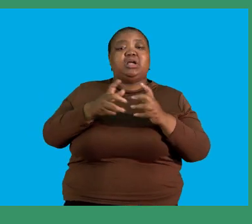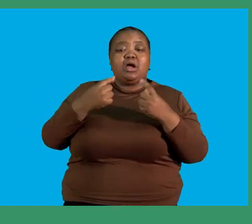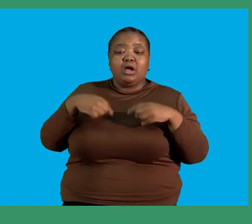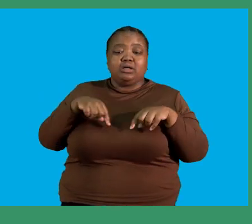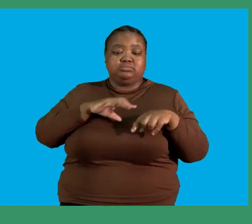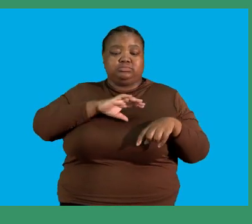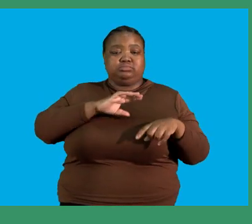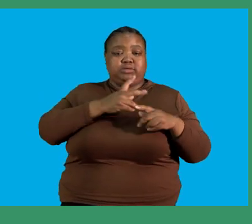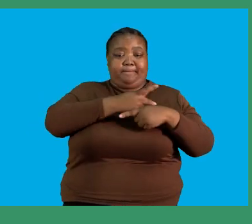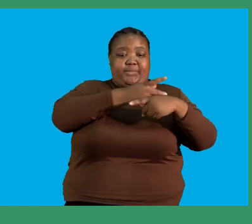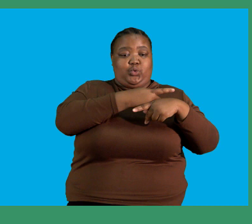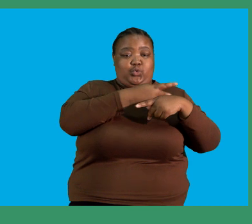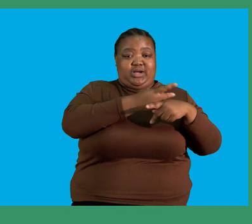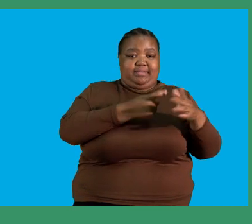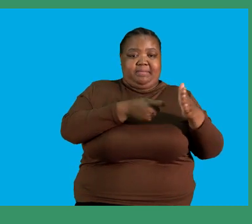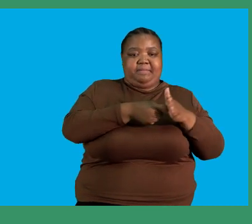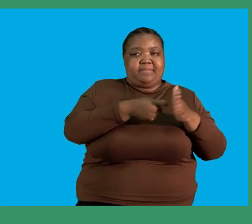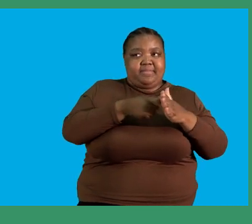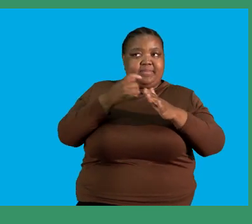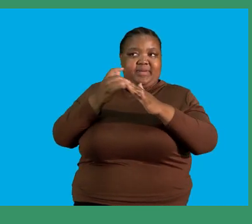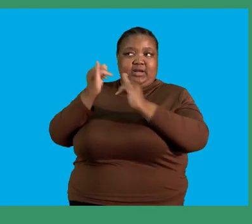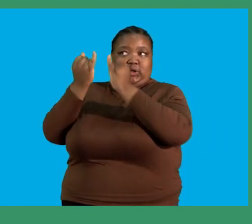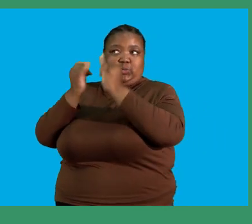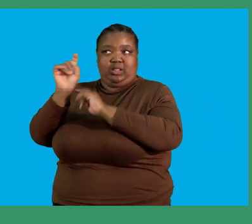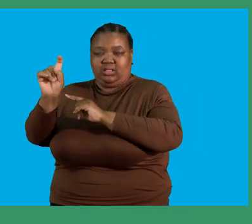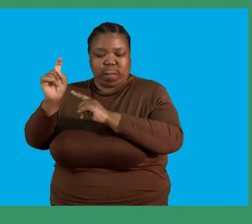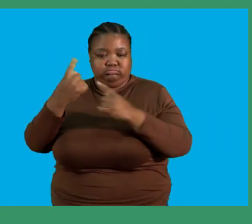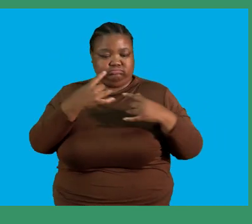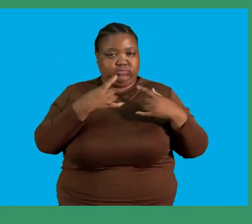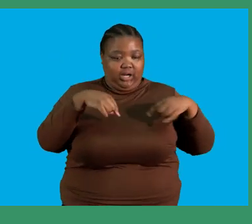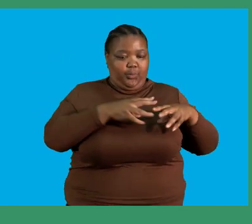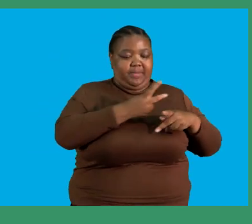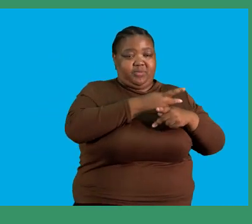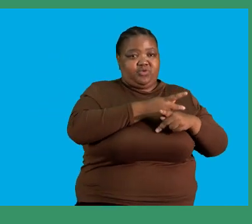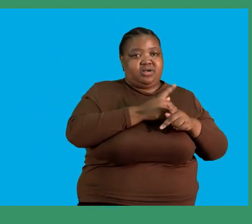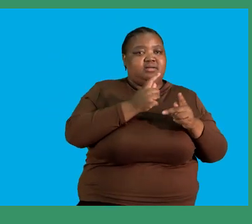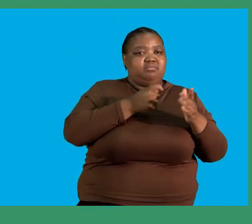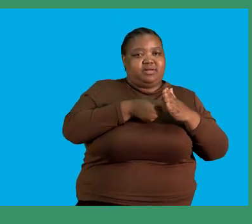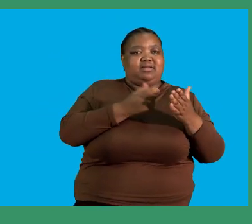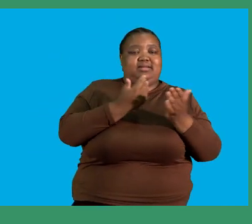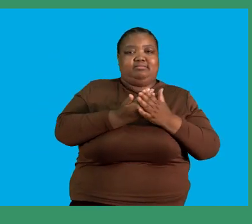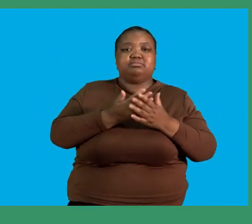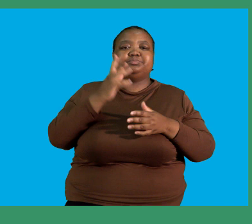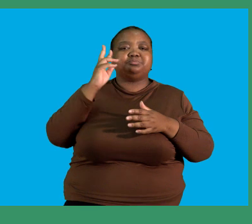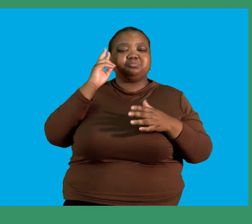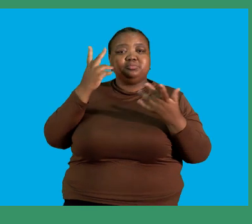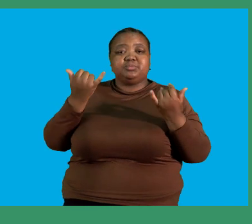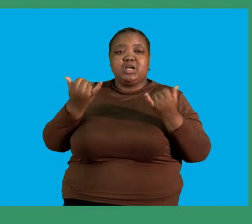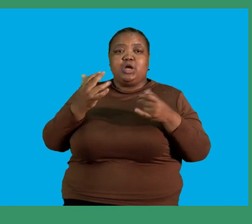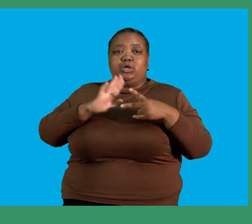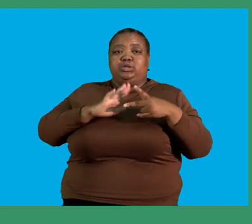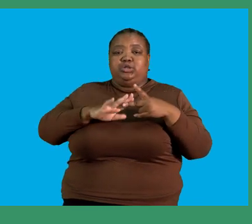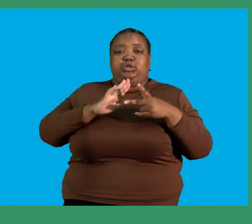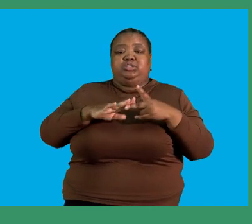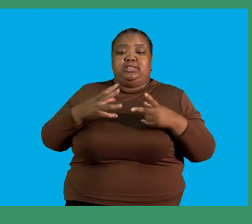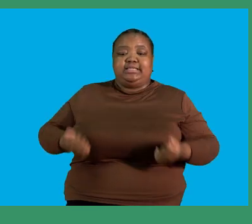instead of those of our competitors. We also have a shortage of suppliers. Now remember that suppliers